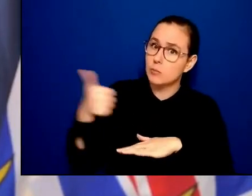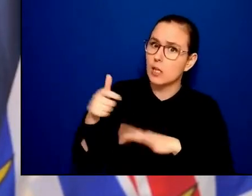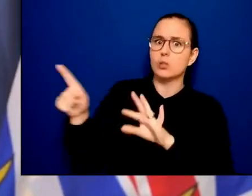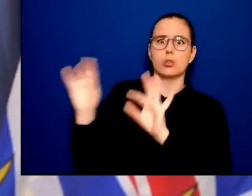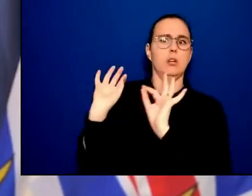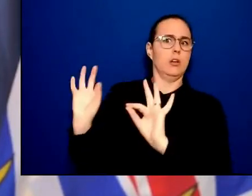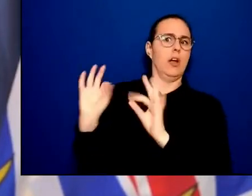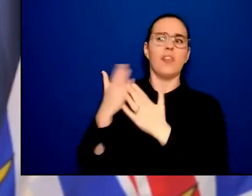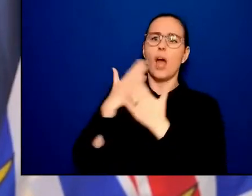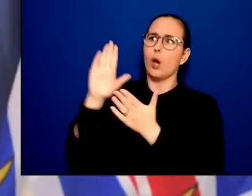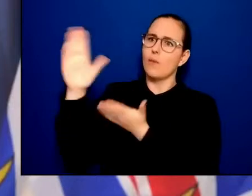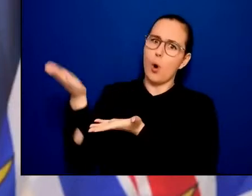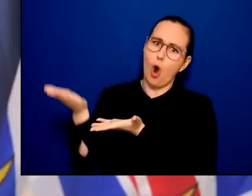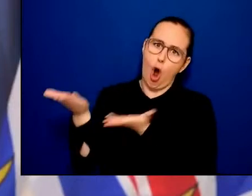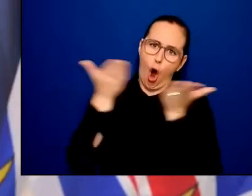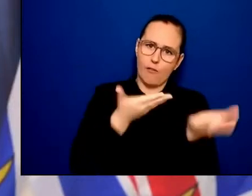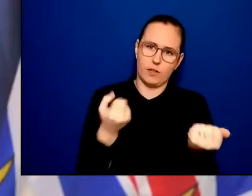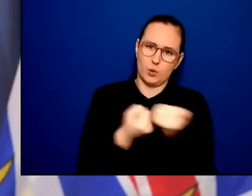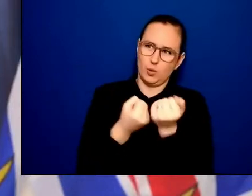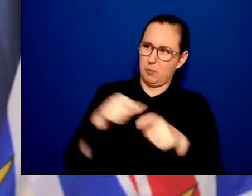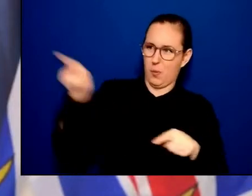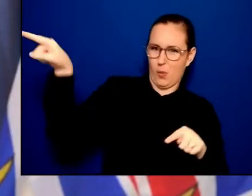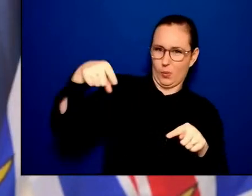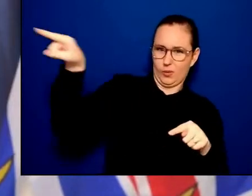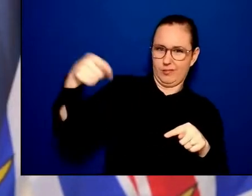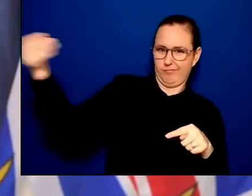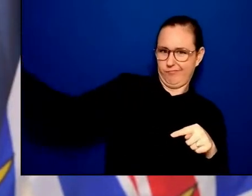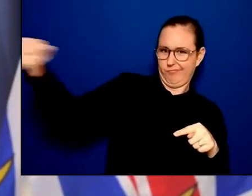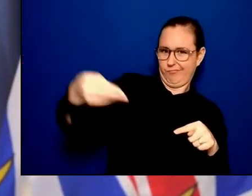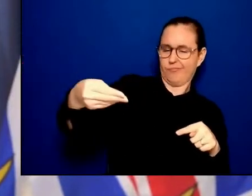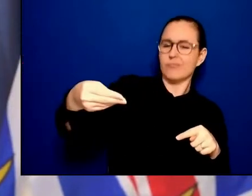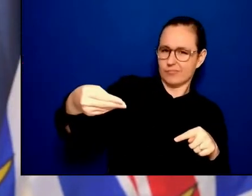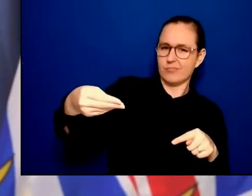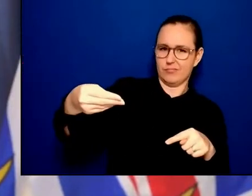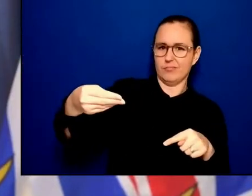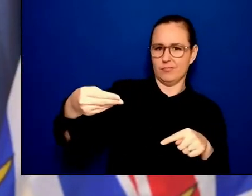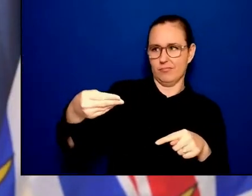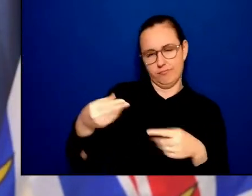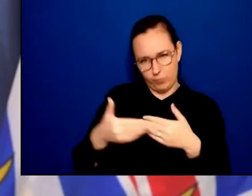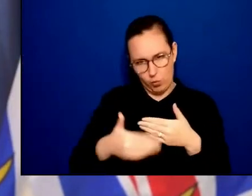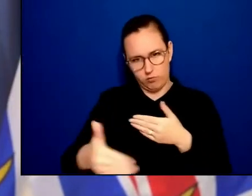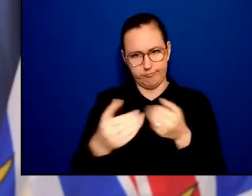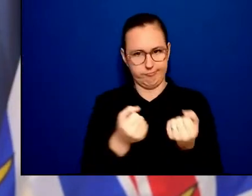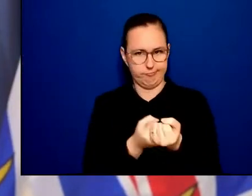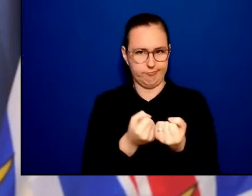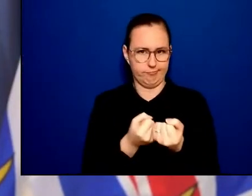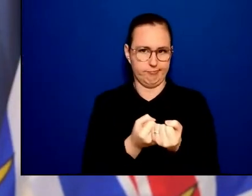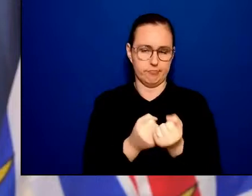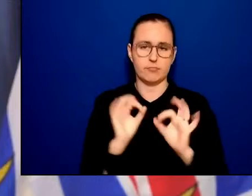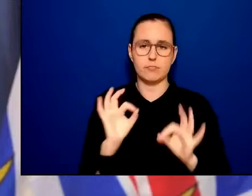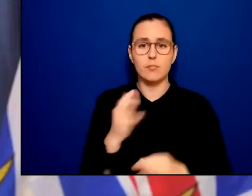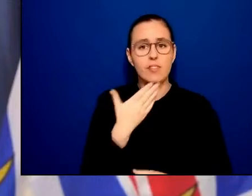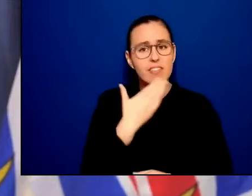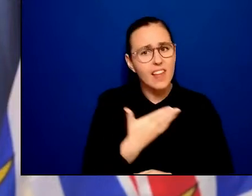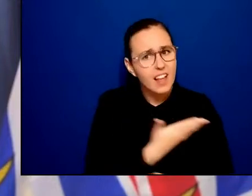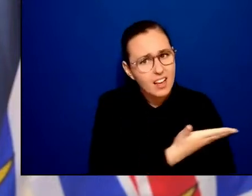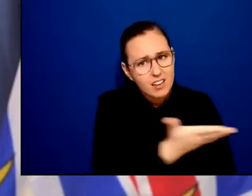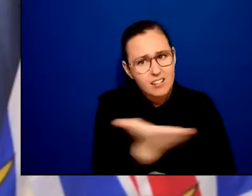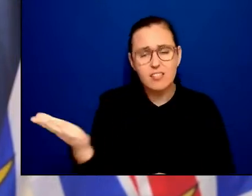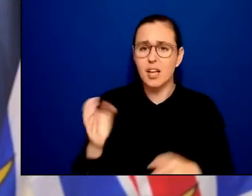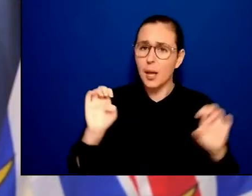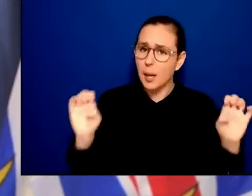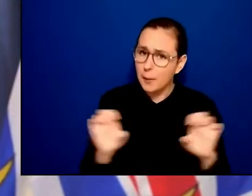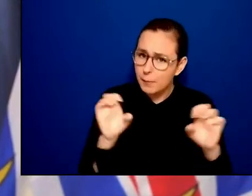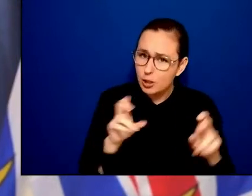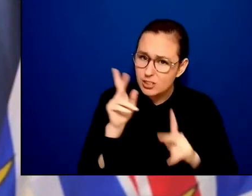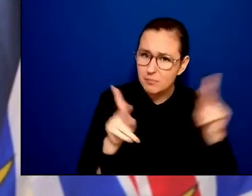British Columbians will encounter today, tomorrow, and in the days ahead. And I would thank all the emergency crew workers that have worked tirelessly day and